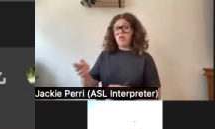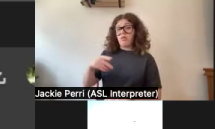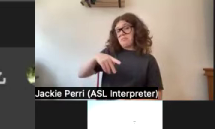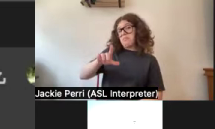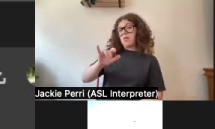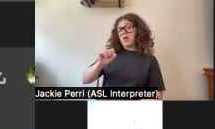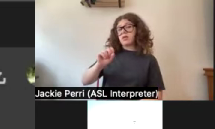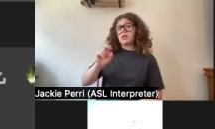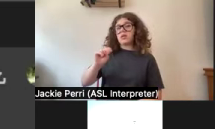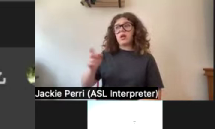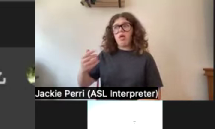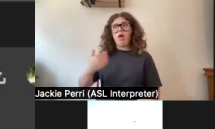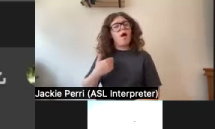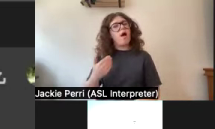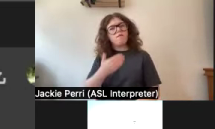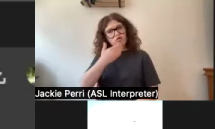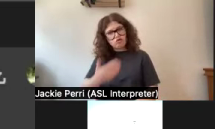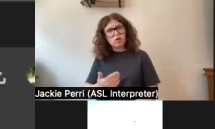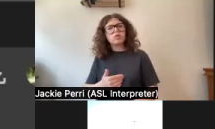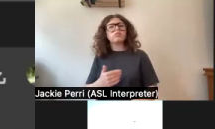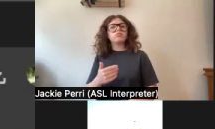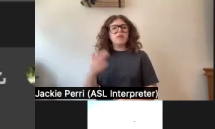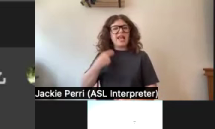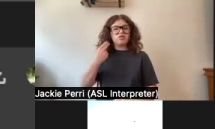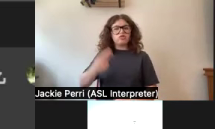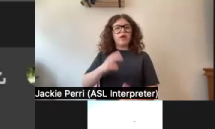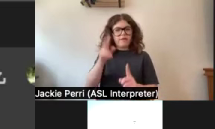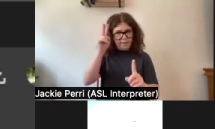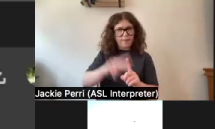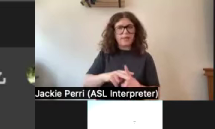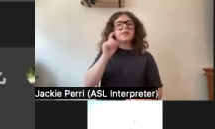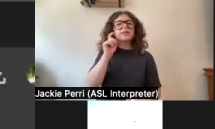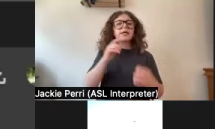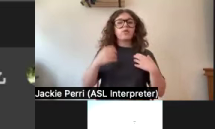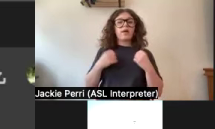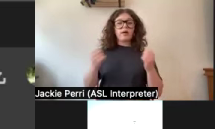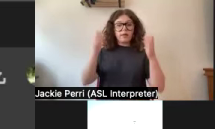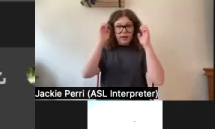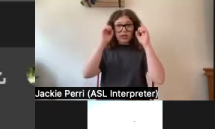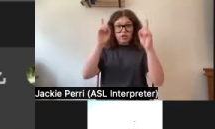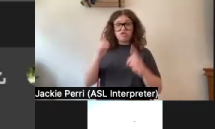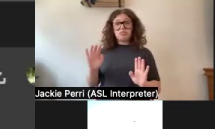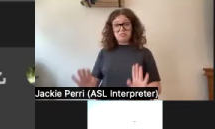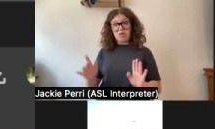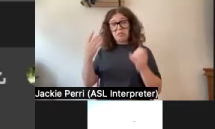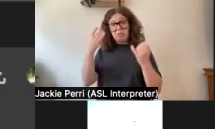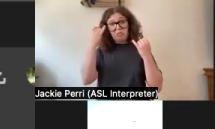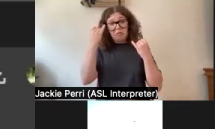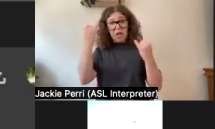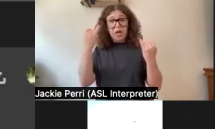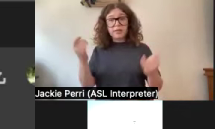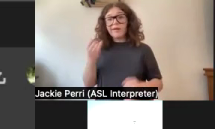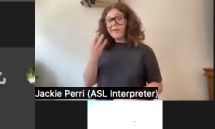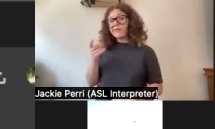implementing sexual health education. And the idea has been that if this school could provide sexual health education